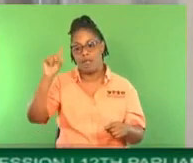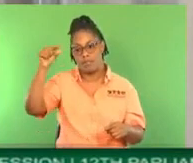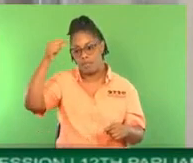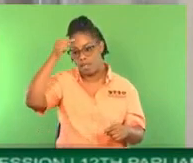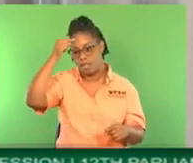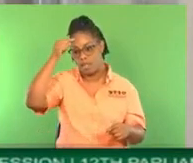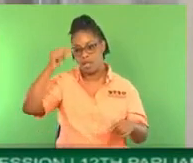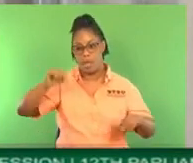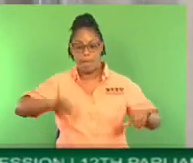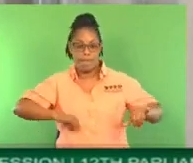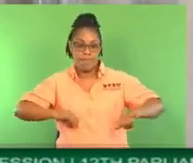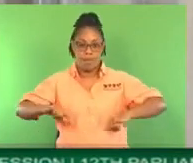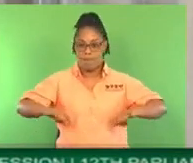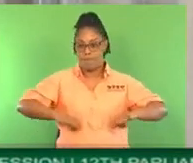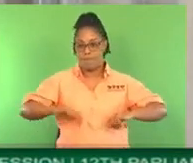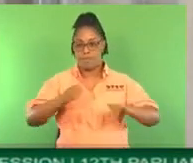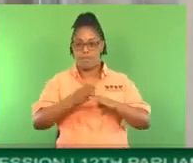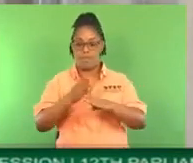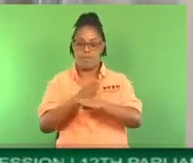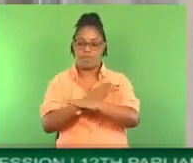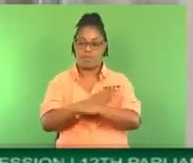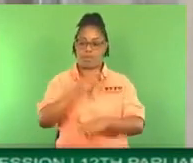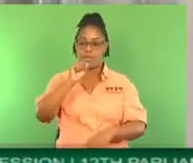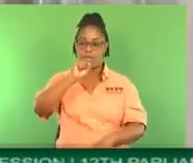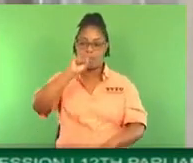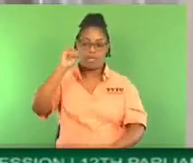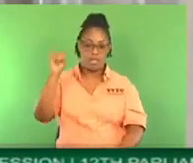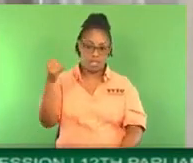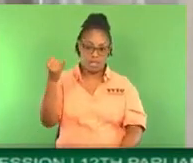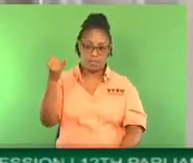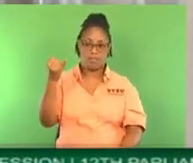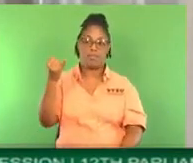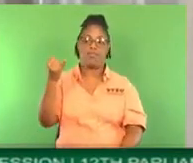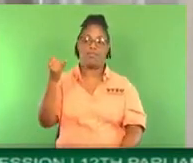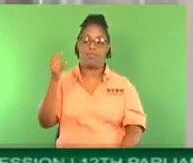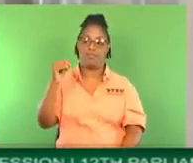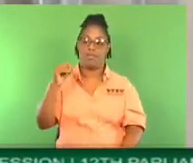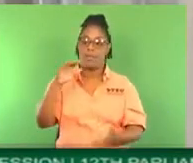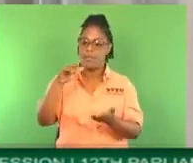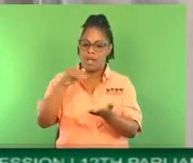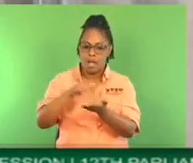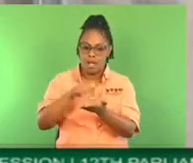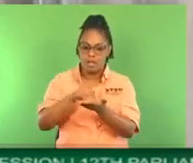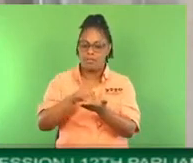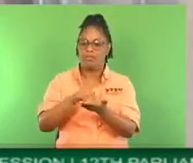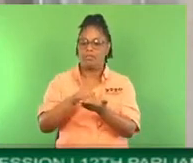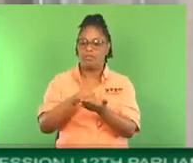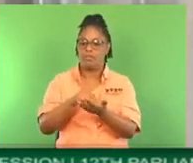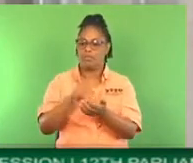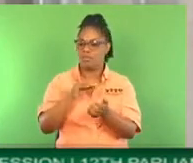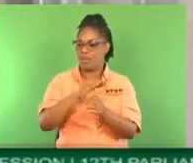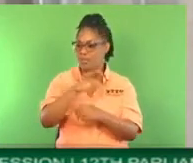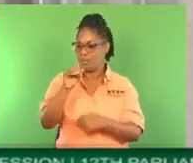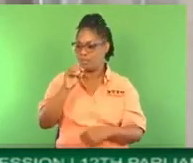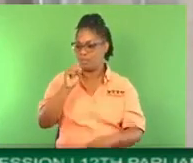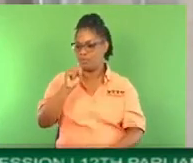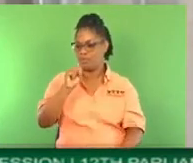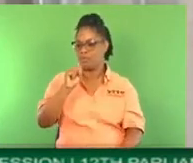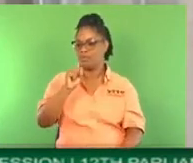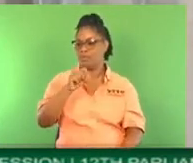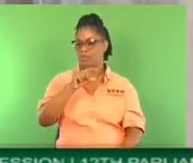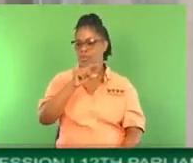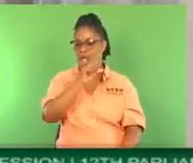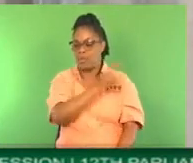place at the St. James Medical Complex, the St. Anne's Hospital, the Port of Spain, and San Fernando Hospital, as well as Cora and